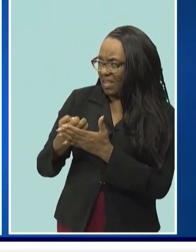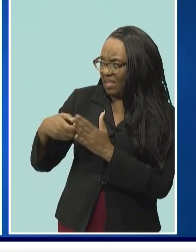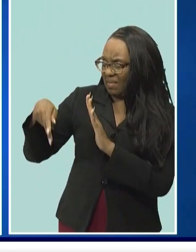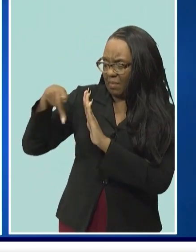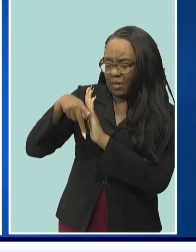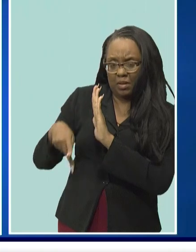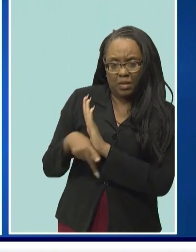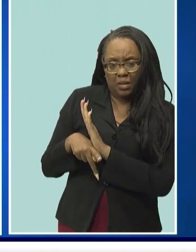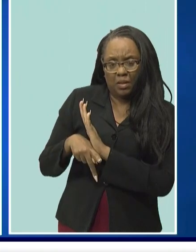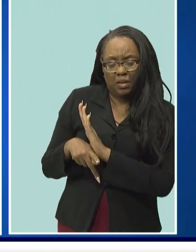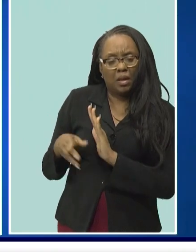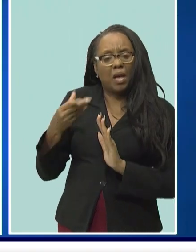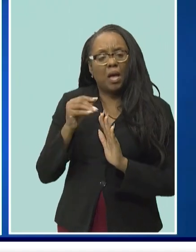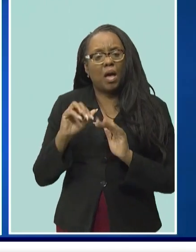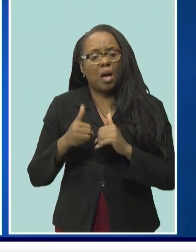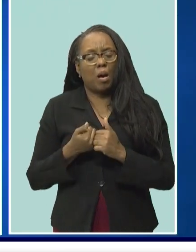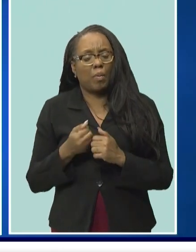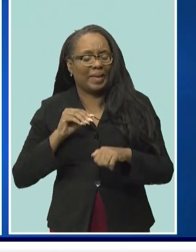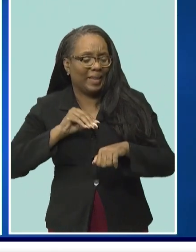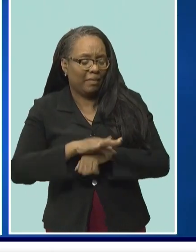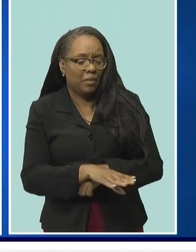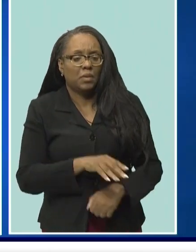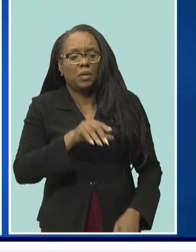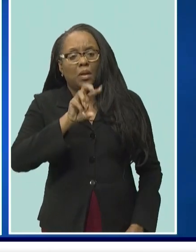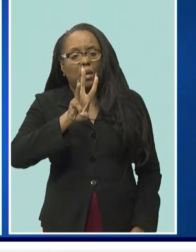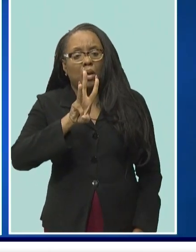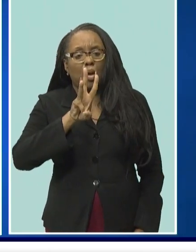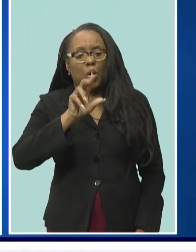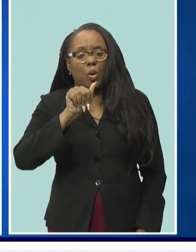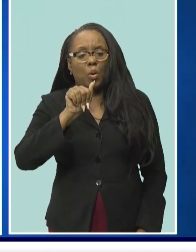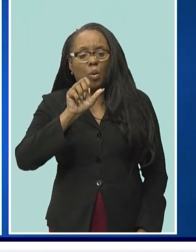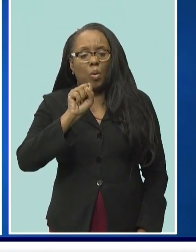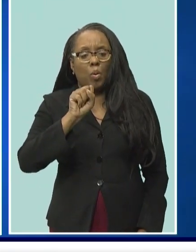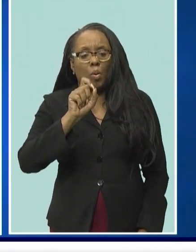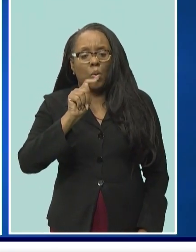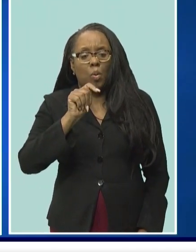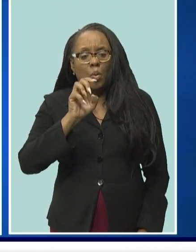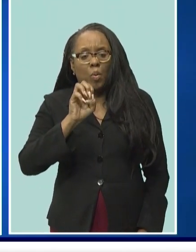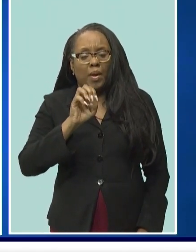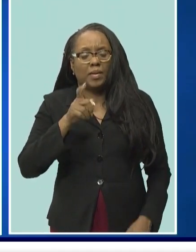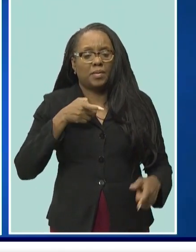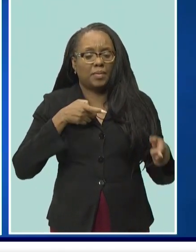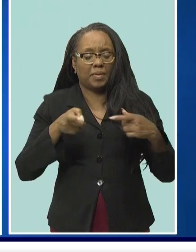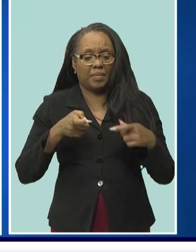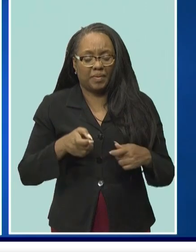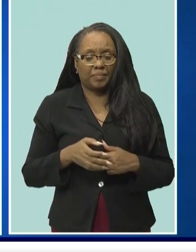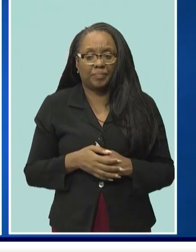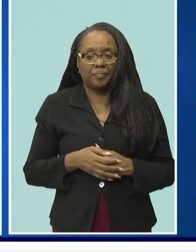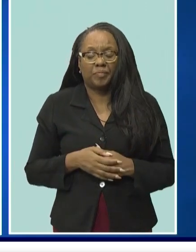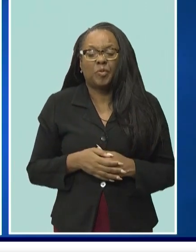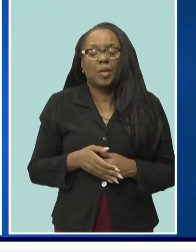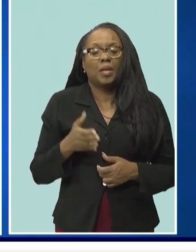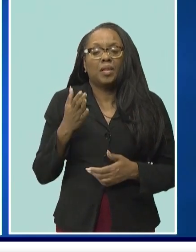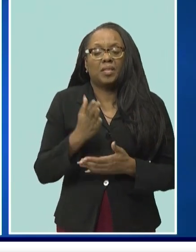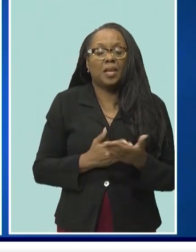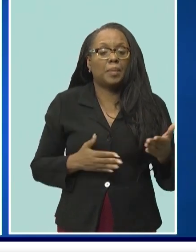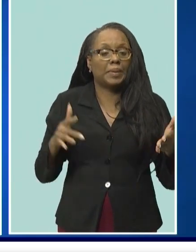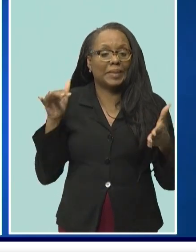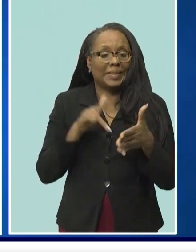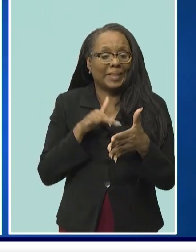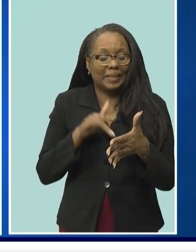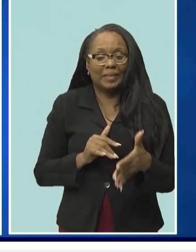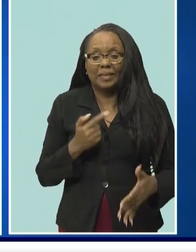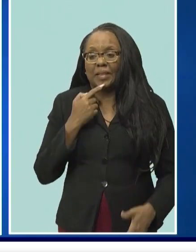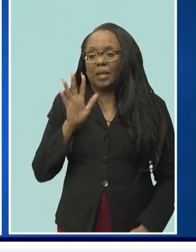to waste management, because on average, some of the studies that have been published has stated that